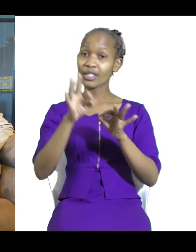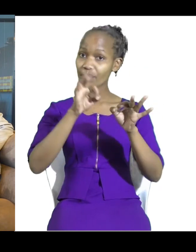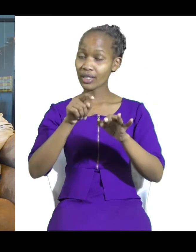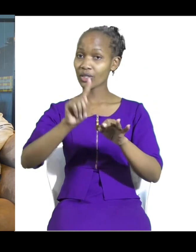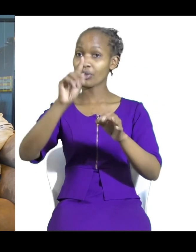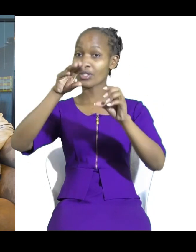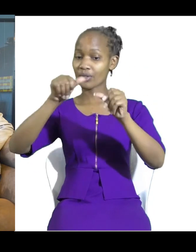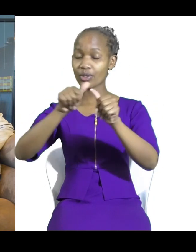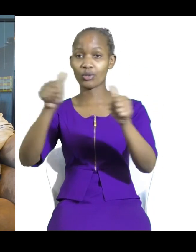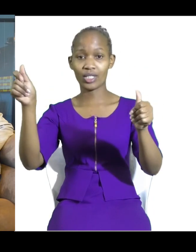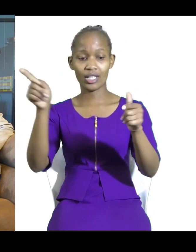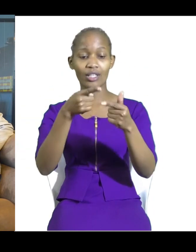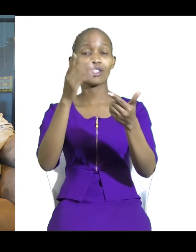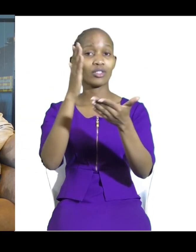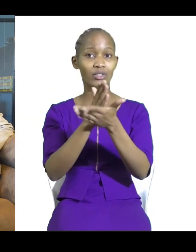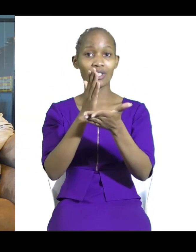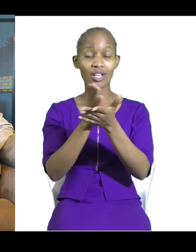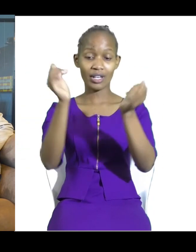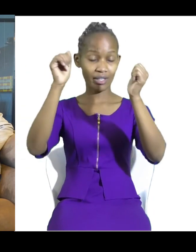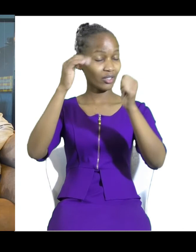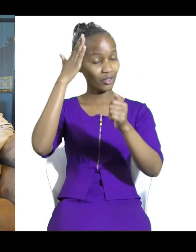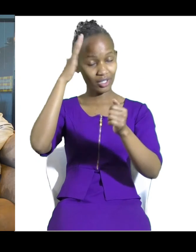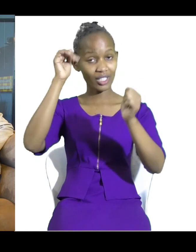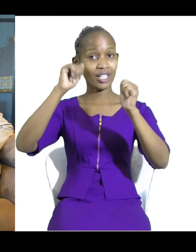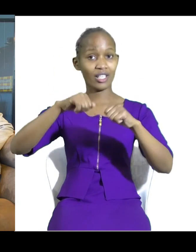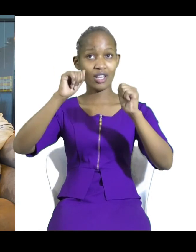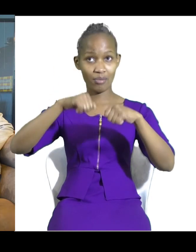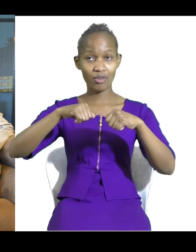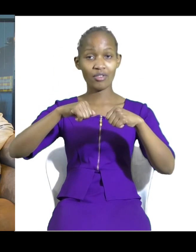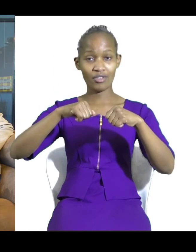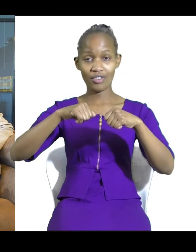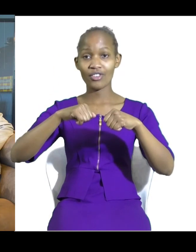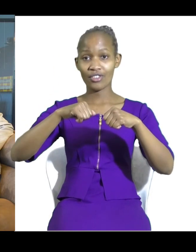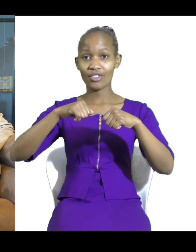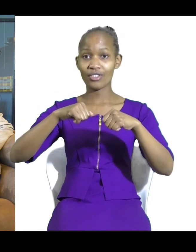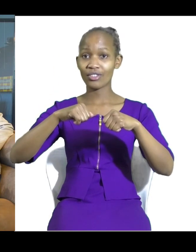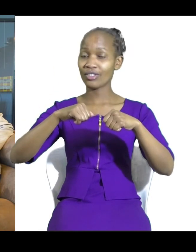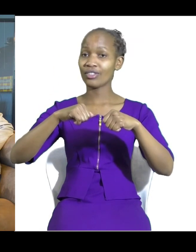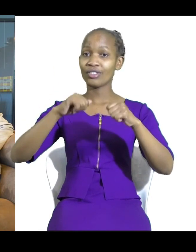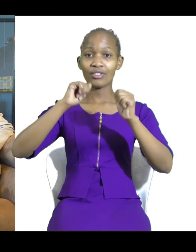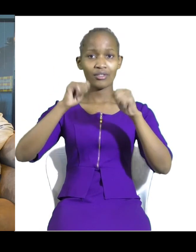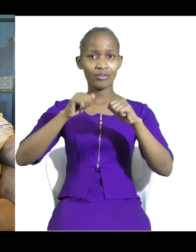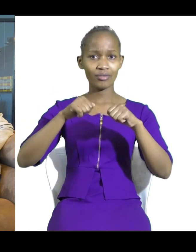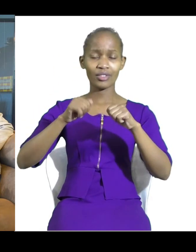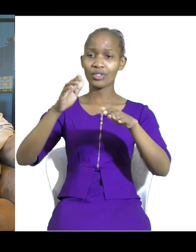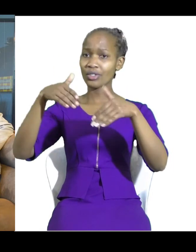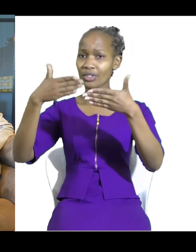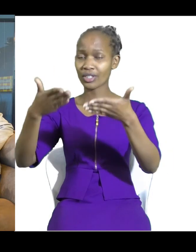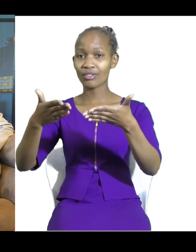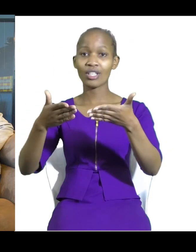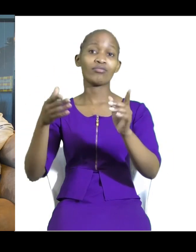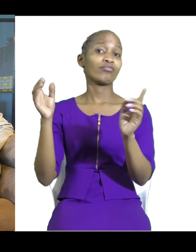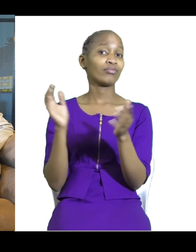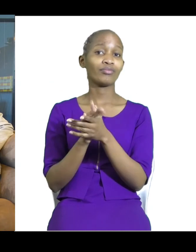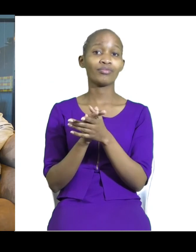defining your solution very well. Then you'll find that we are able now, we people in this space, we are able, first of all, to offer